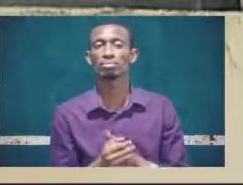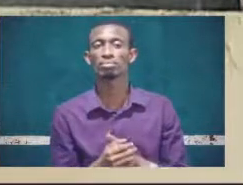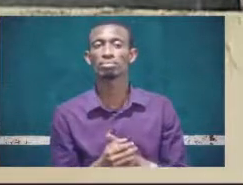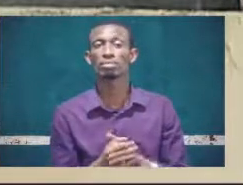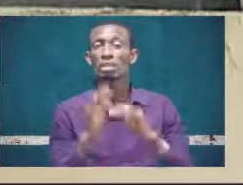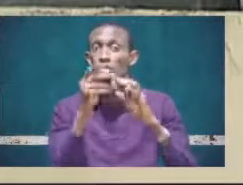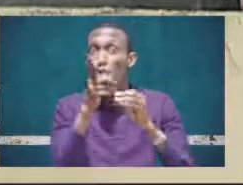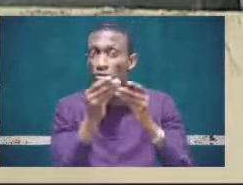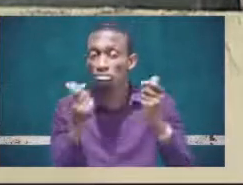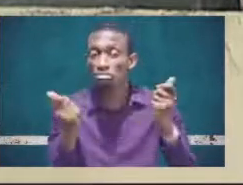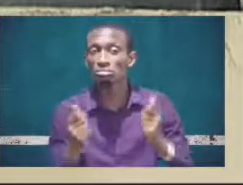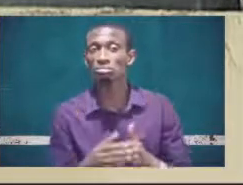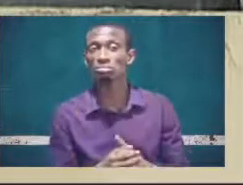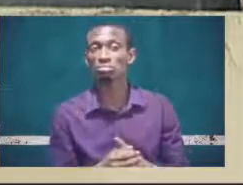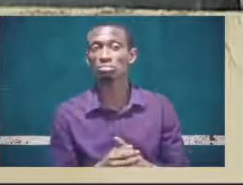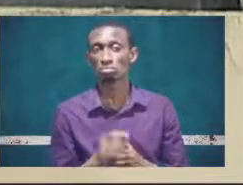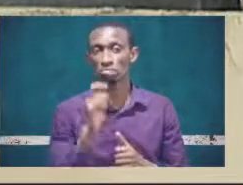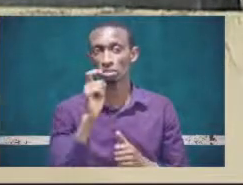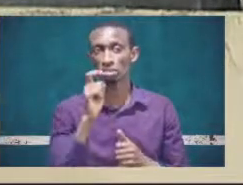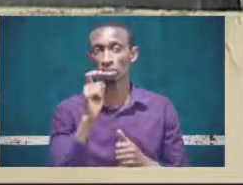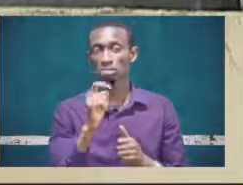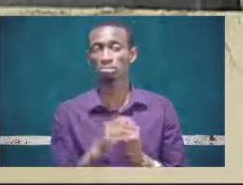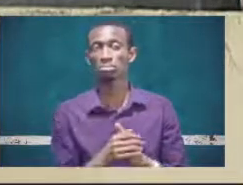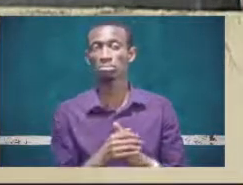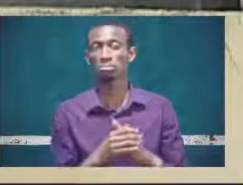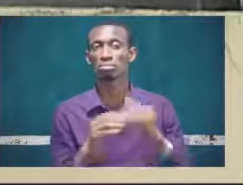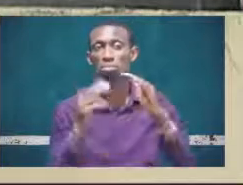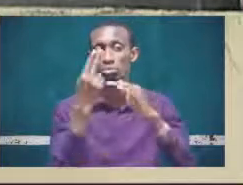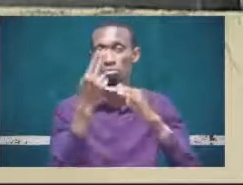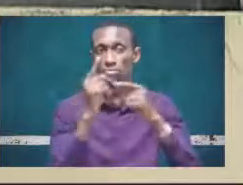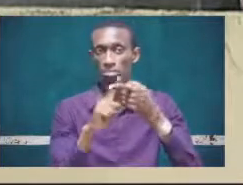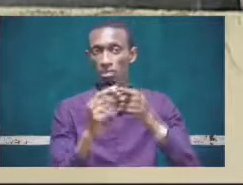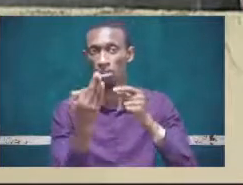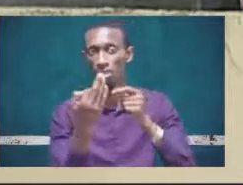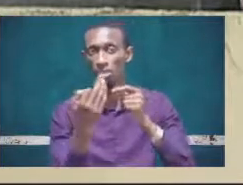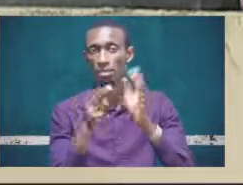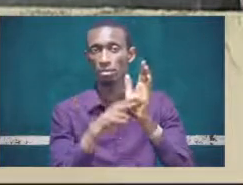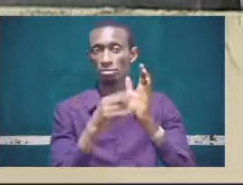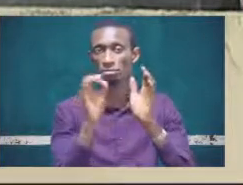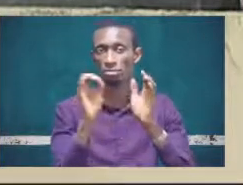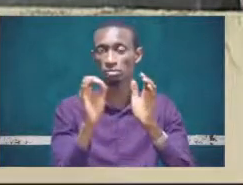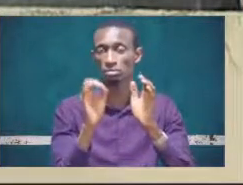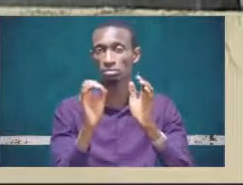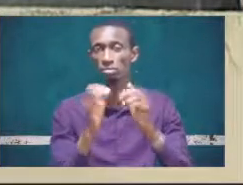when you solve x squared plus 3 equals 0, you'll be having